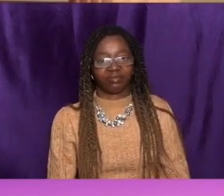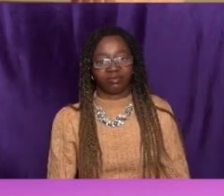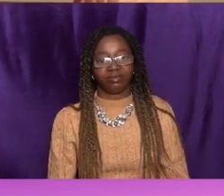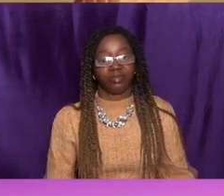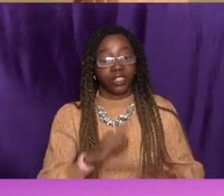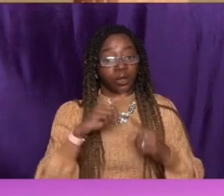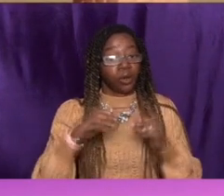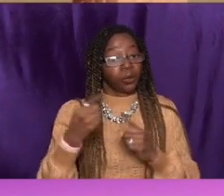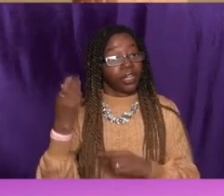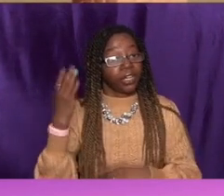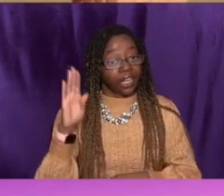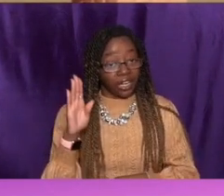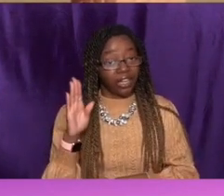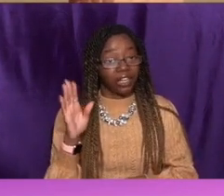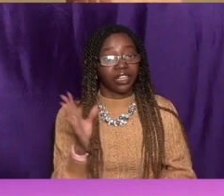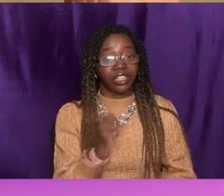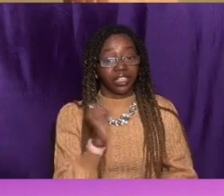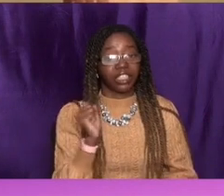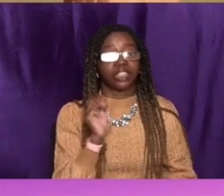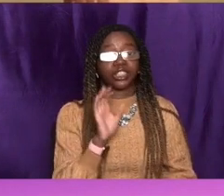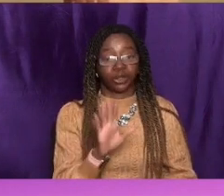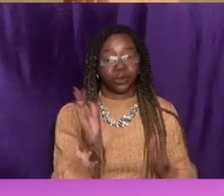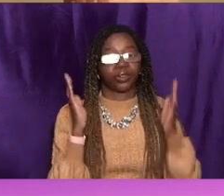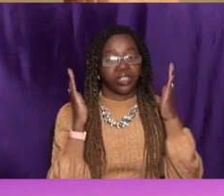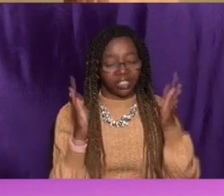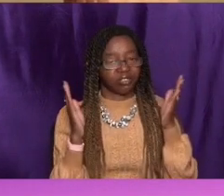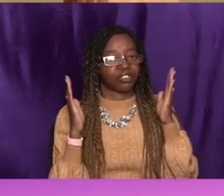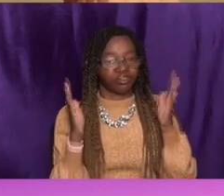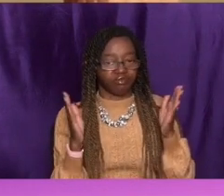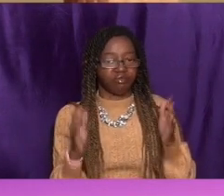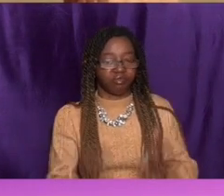When God gets your attention.